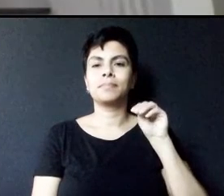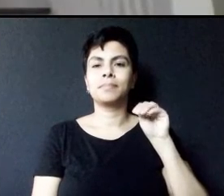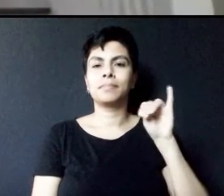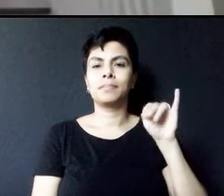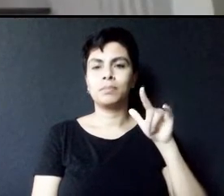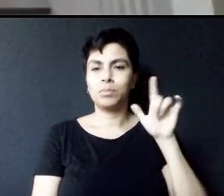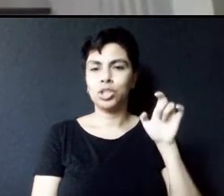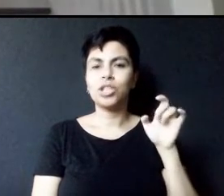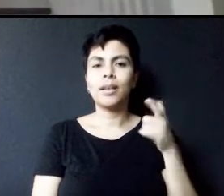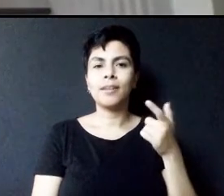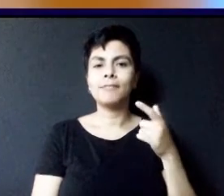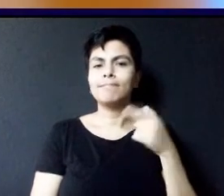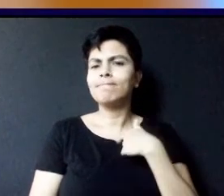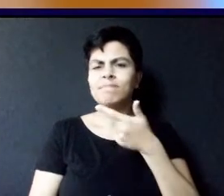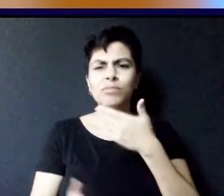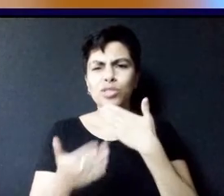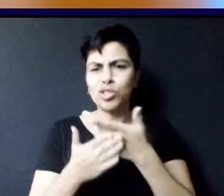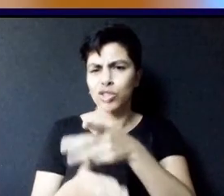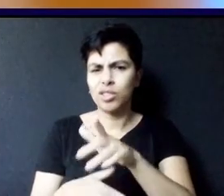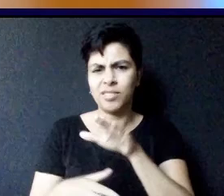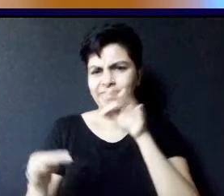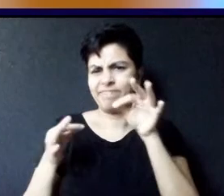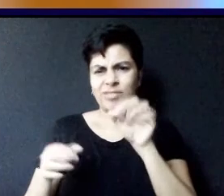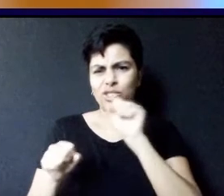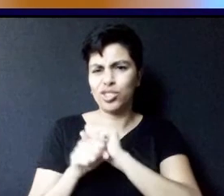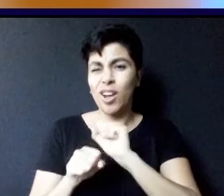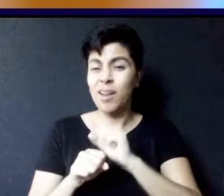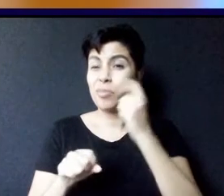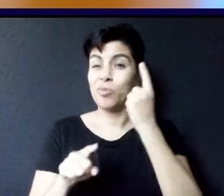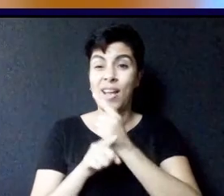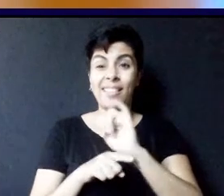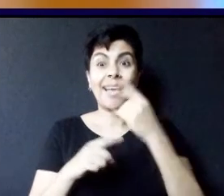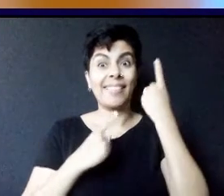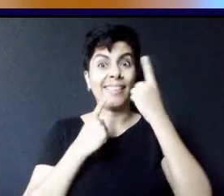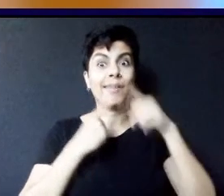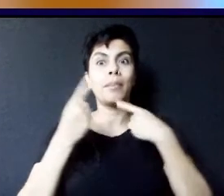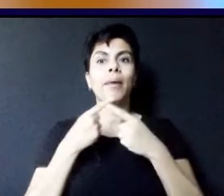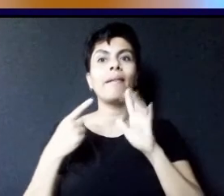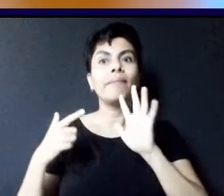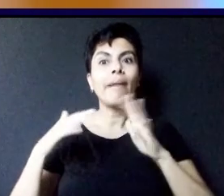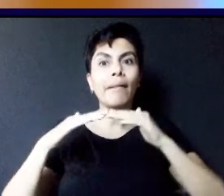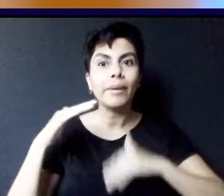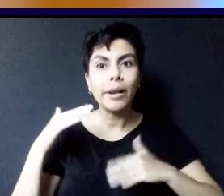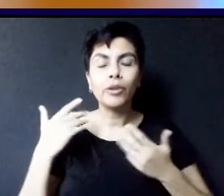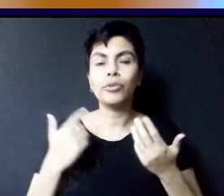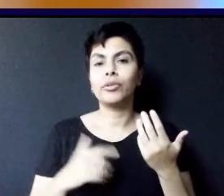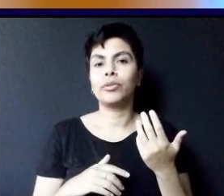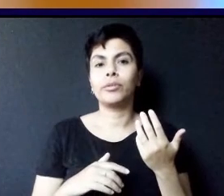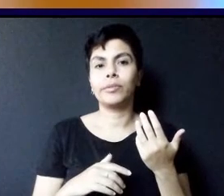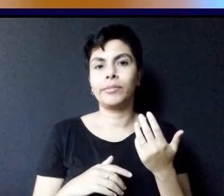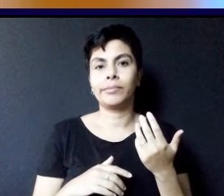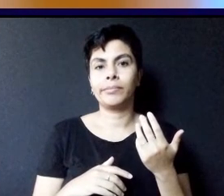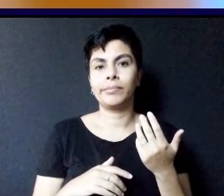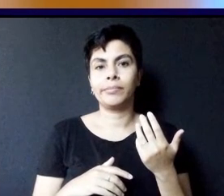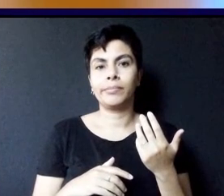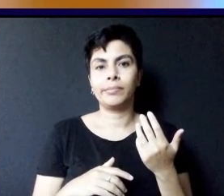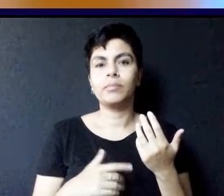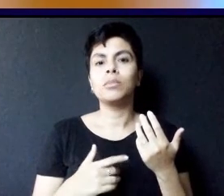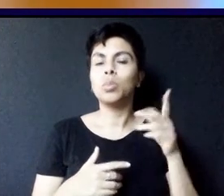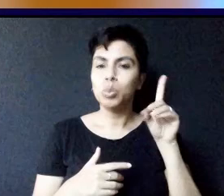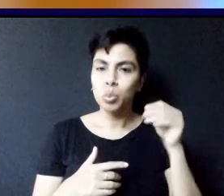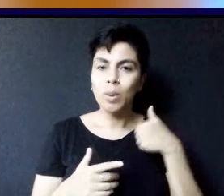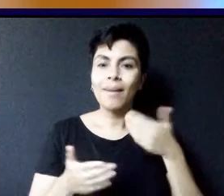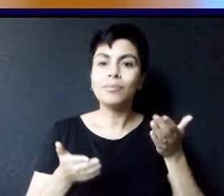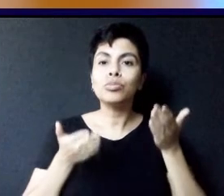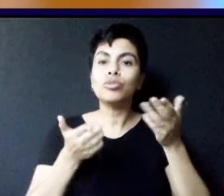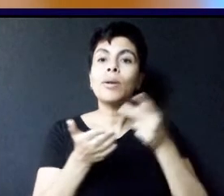I think you did a really nice job, especially thinking of our 5 and unders. Like Saki mentioned, we do also